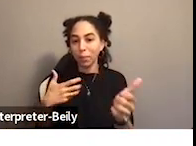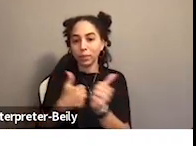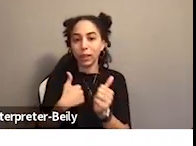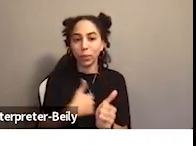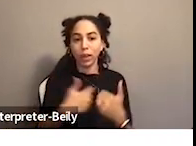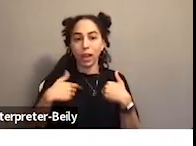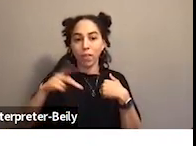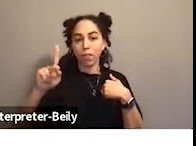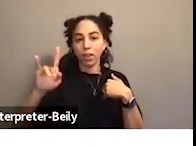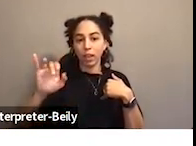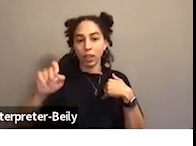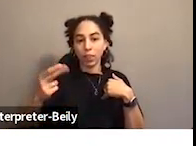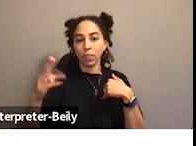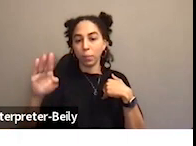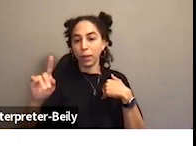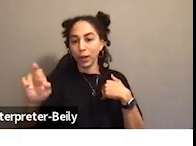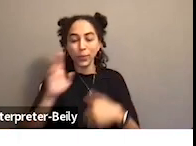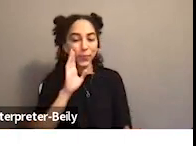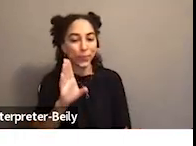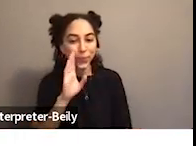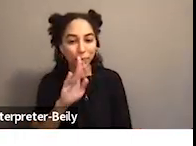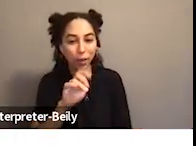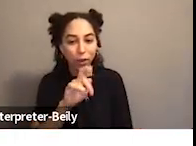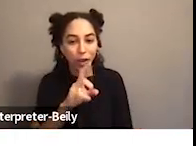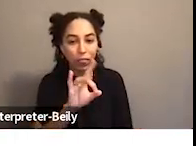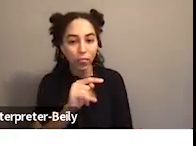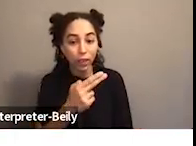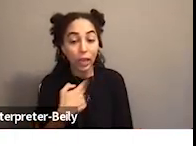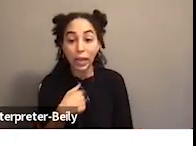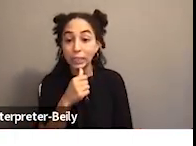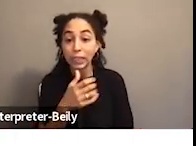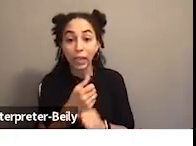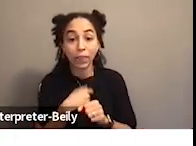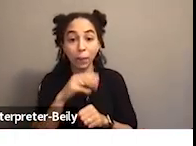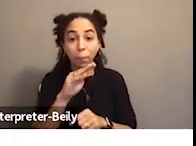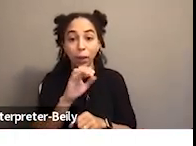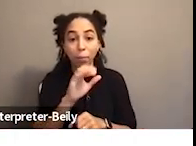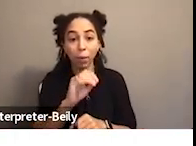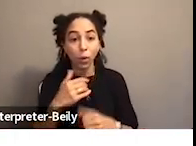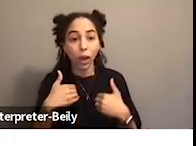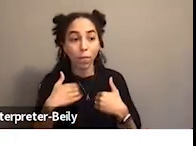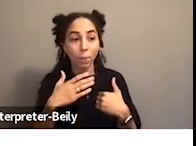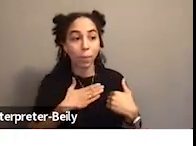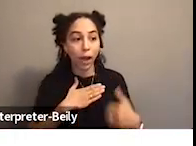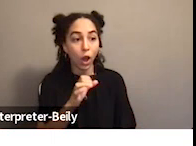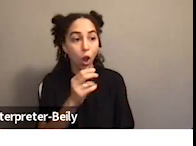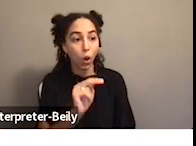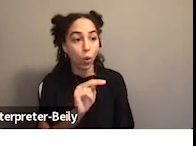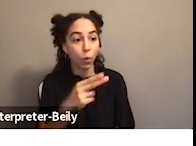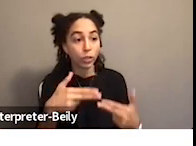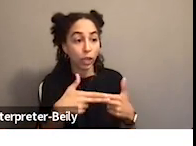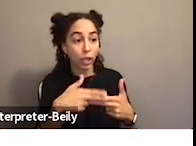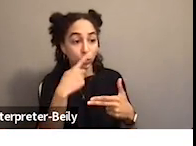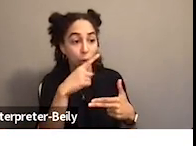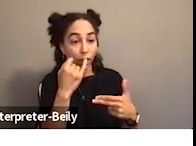have Keith Banner. Hey, Meredith, I didn't get the memo. I have my own set of slides. Sorry. Is it okay if I share my